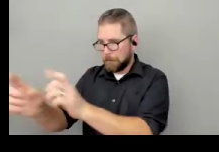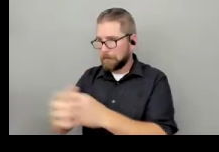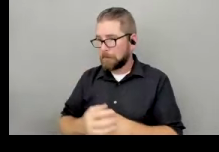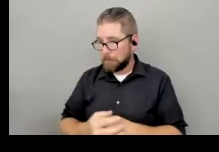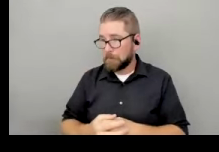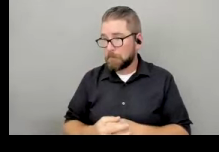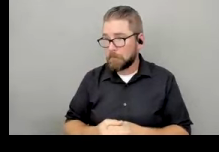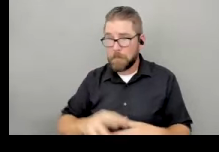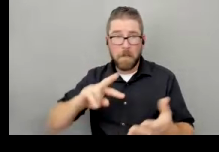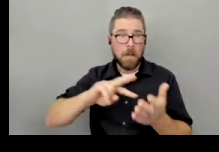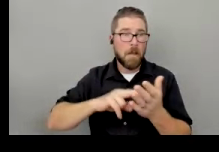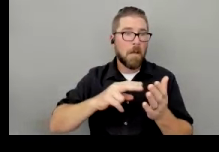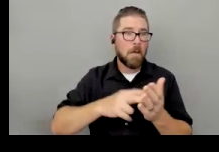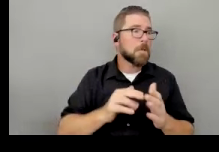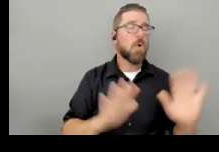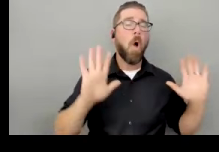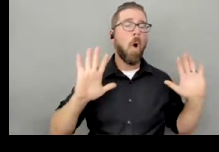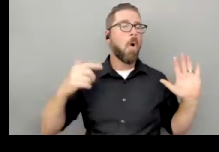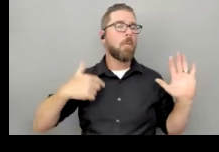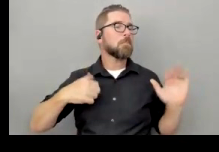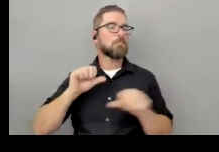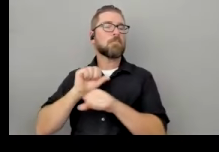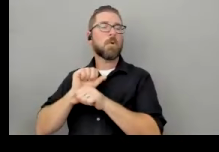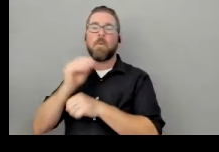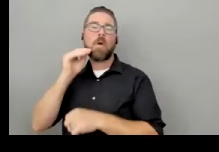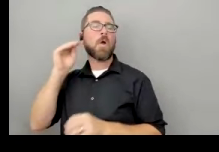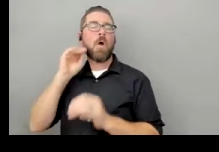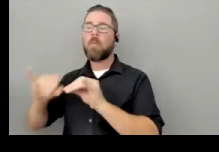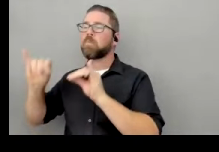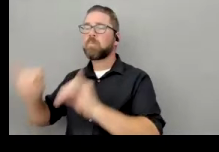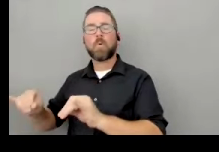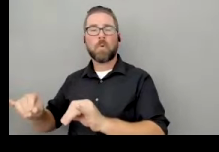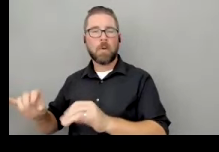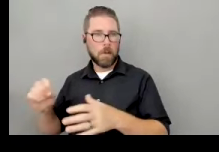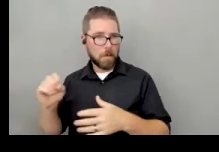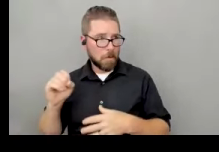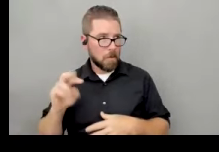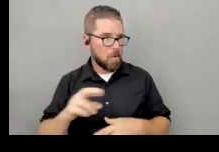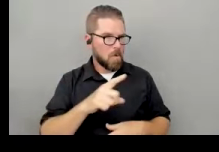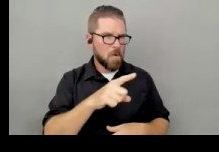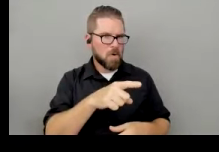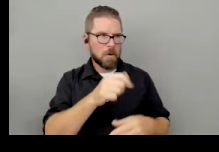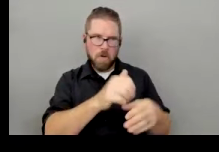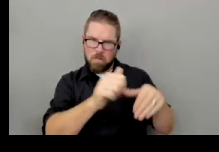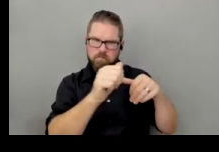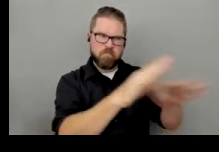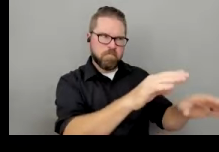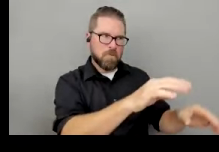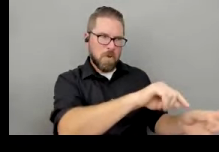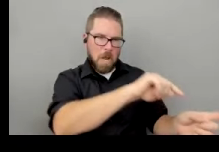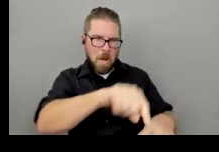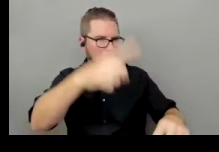to work from home or that a respondent is put on leave. In fact, in Title IX, if you take